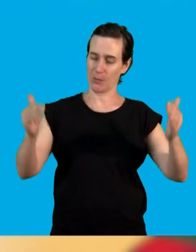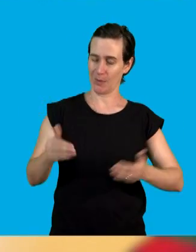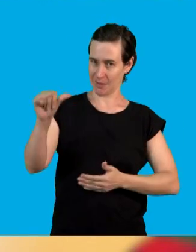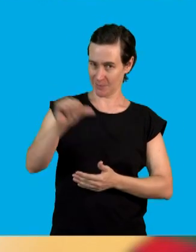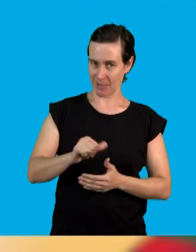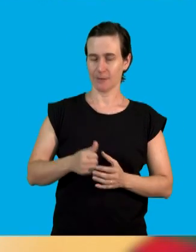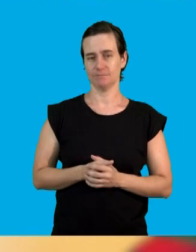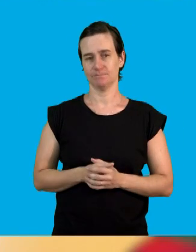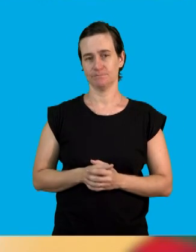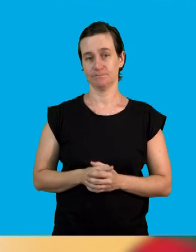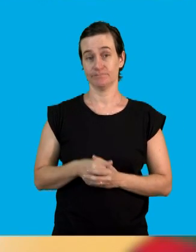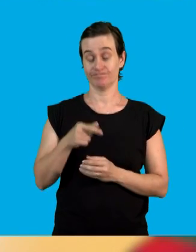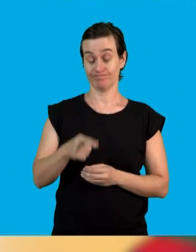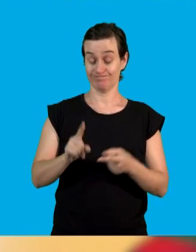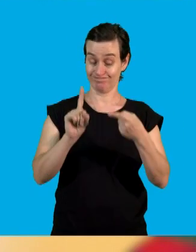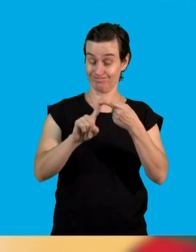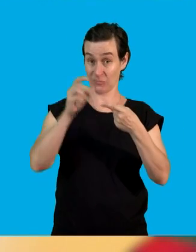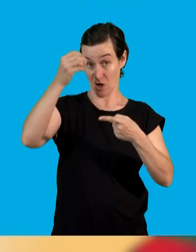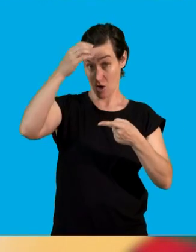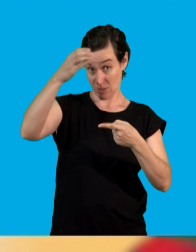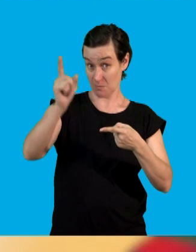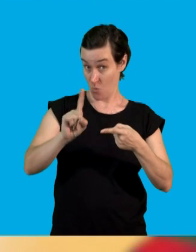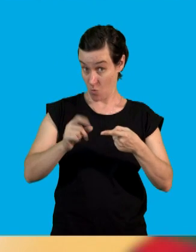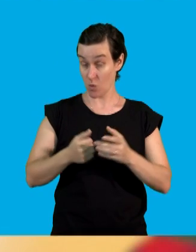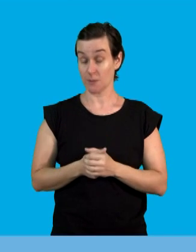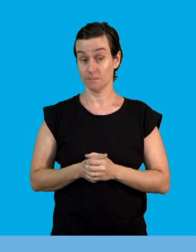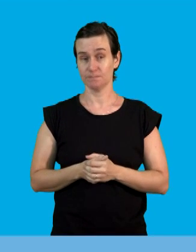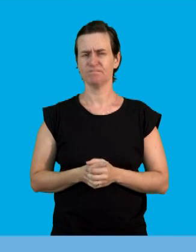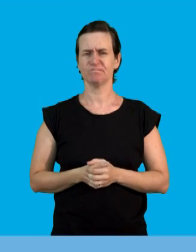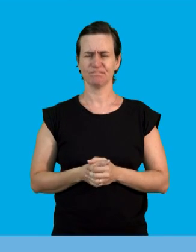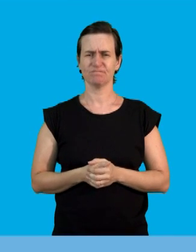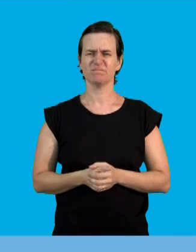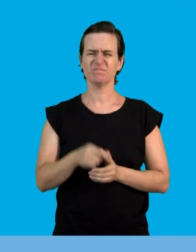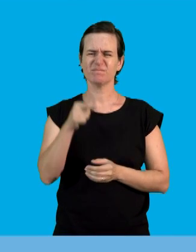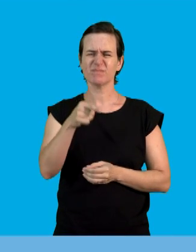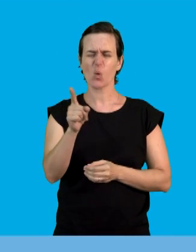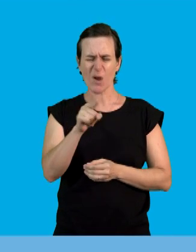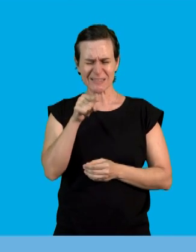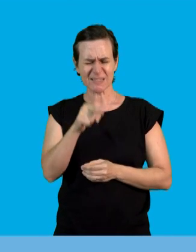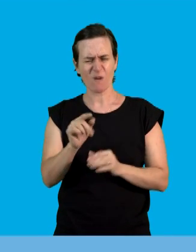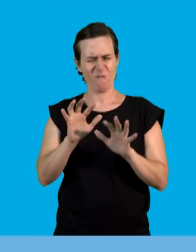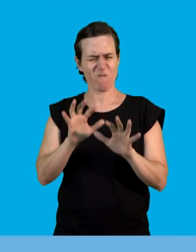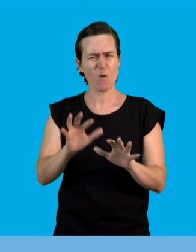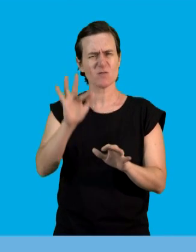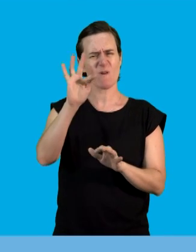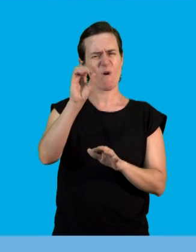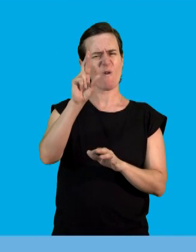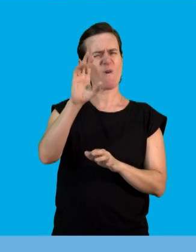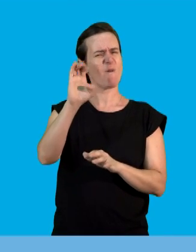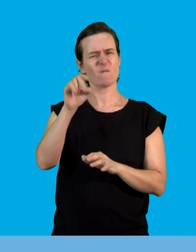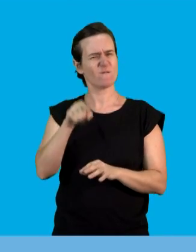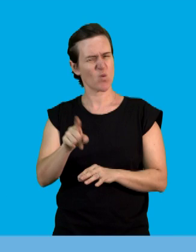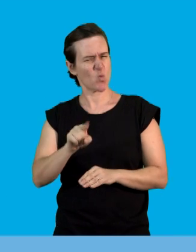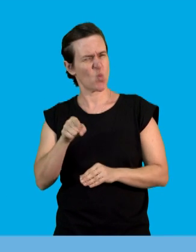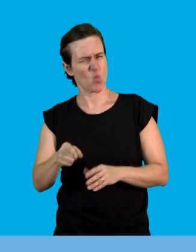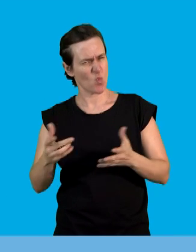Welcome back, learners. So now to jump into our first concept, whereby we're going to be looking at what this force is, what actually is this